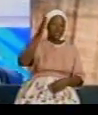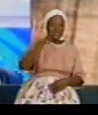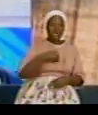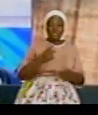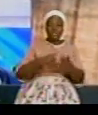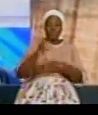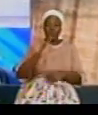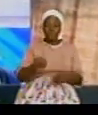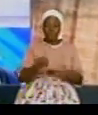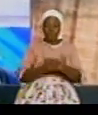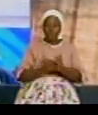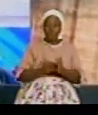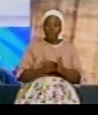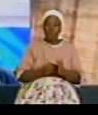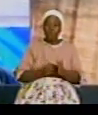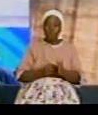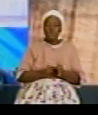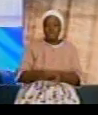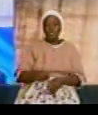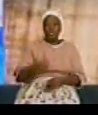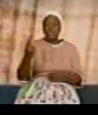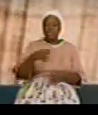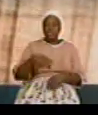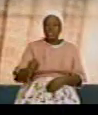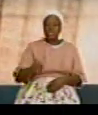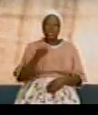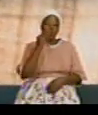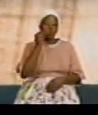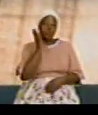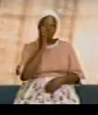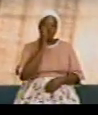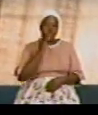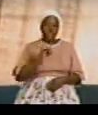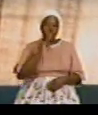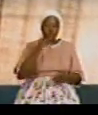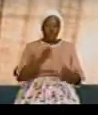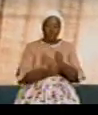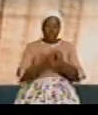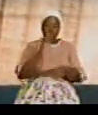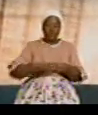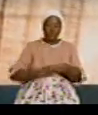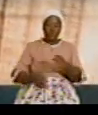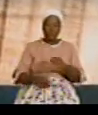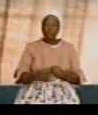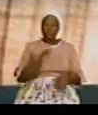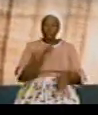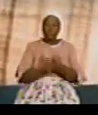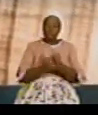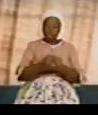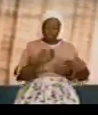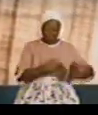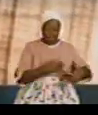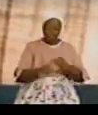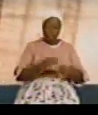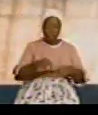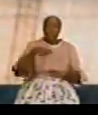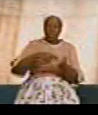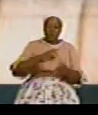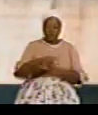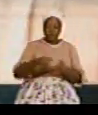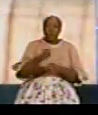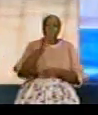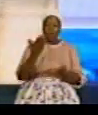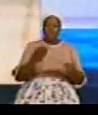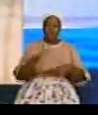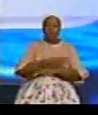eternal habitation is on which side did you stand when you were here on earth? Did